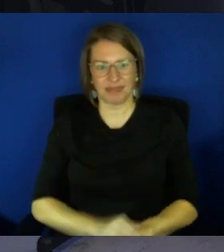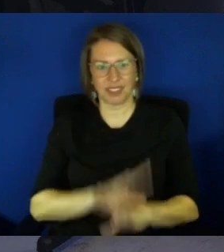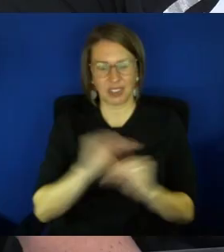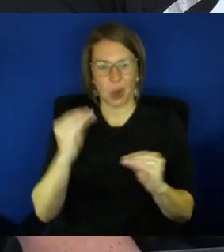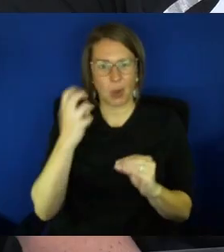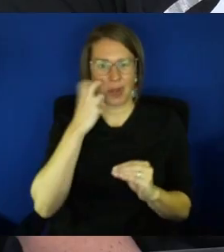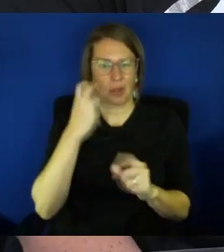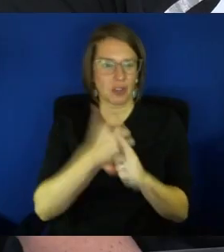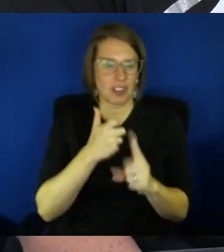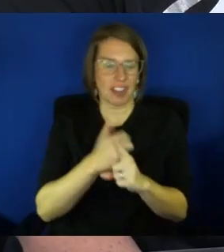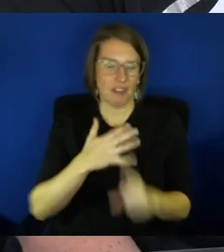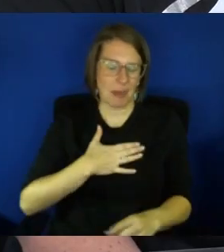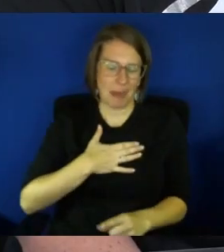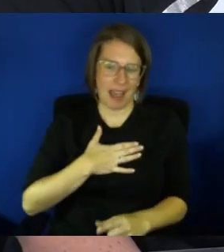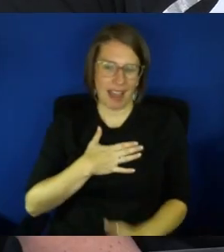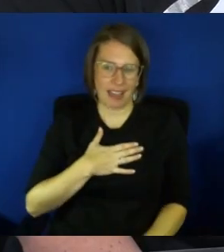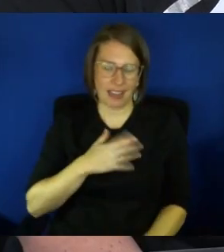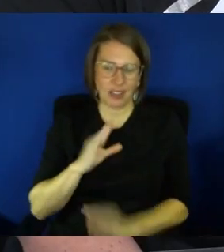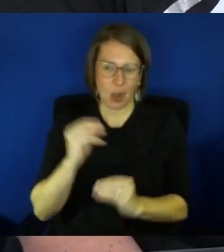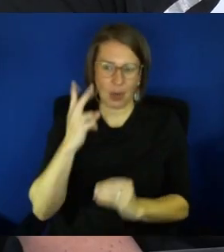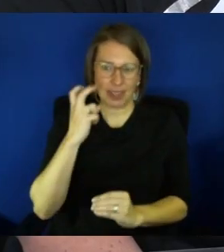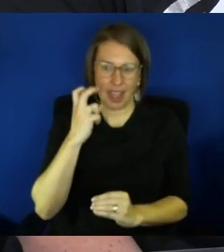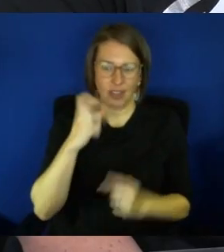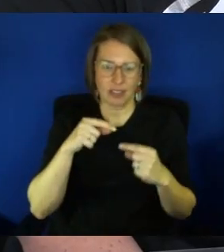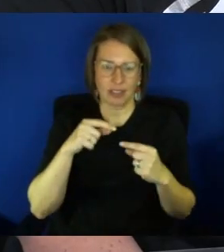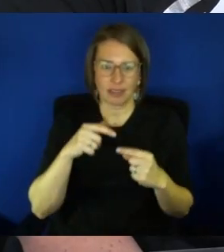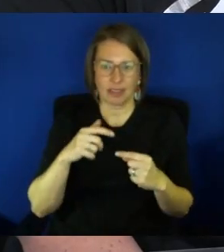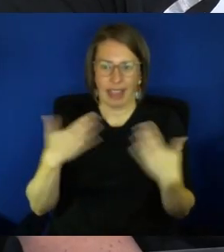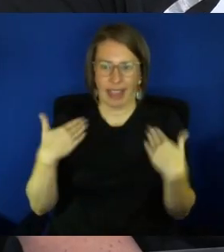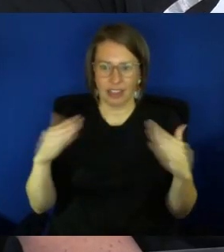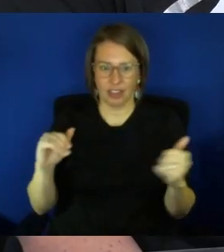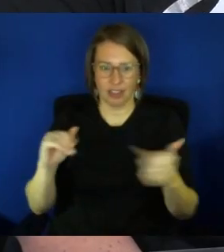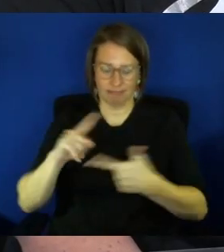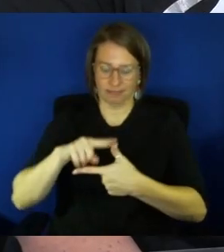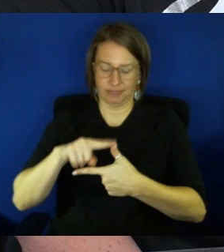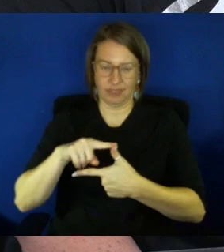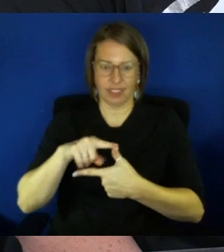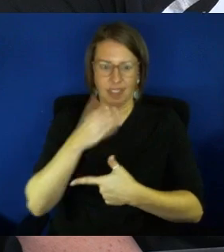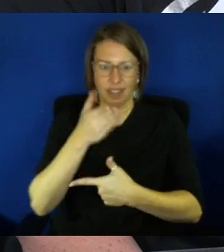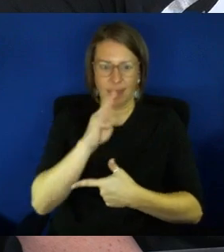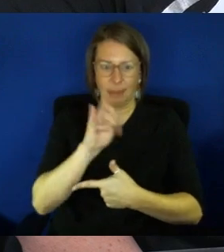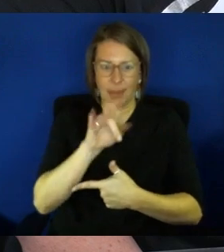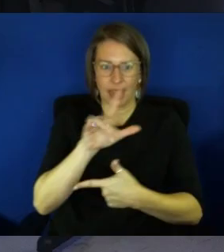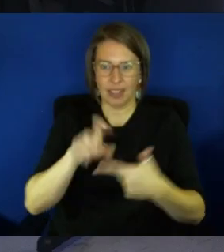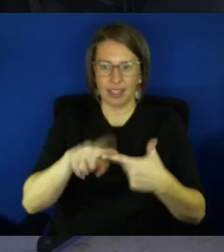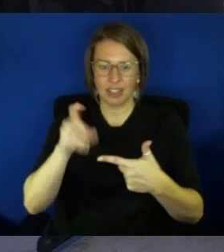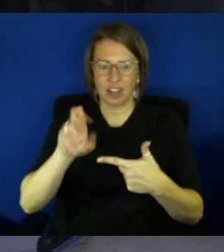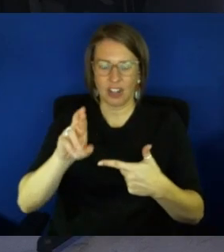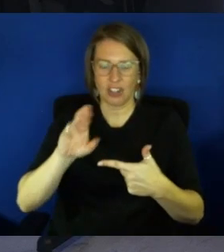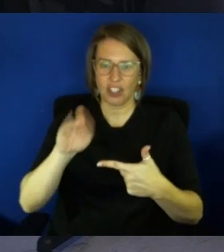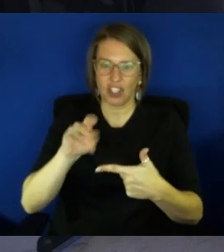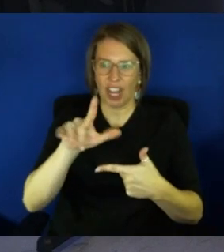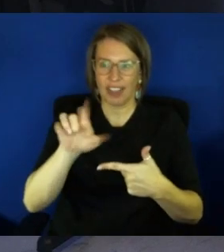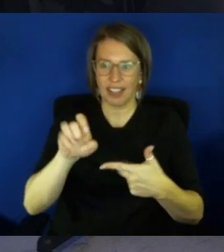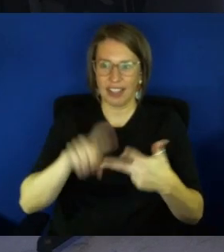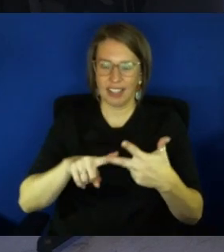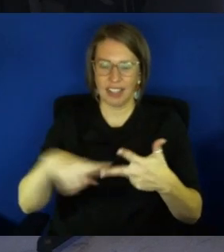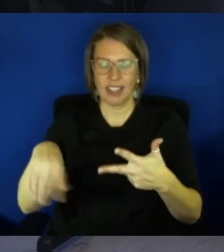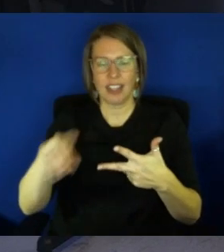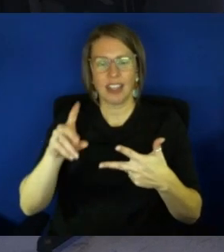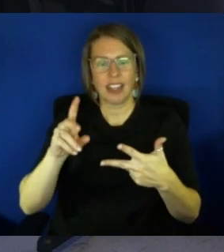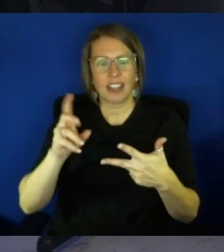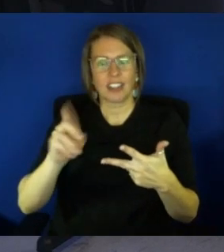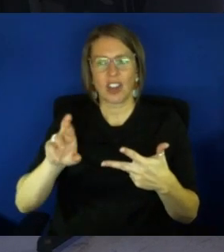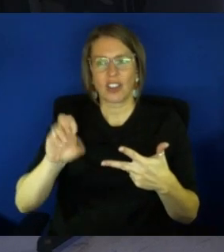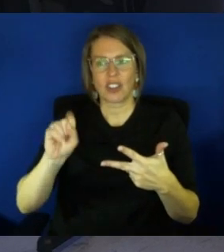through this. Yeah, I've had 3 of them, her, Dr. Jaley, and Dr. Smith. it's pretty good. It is. I'm so